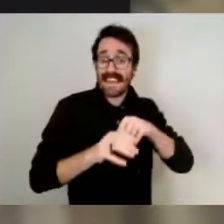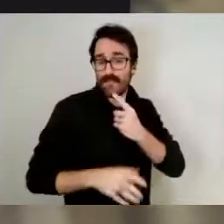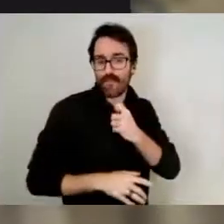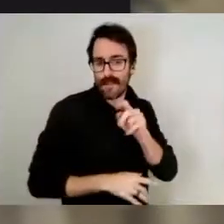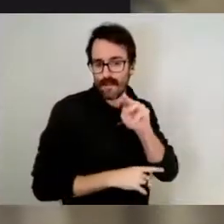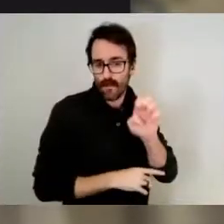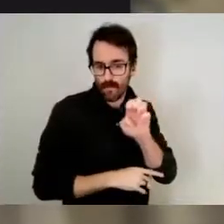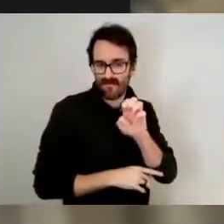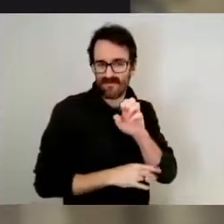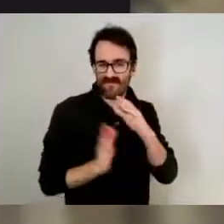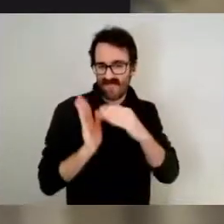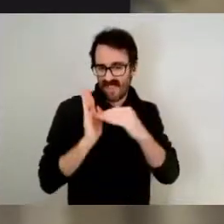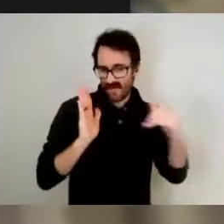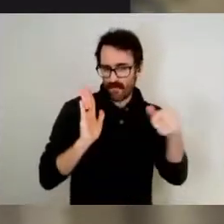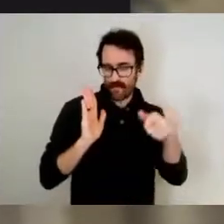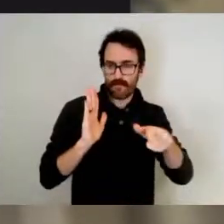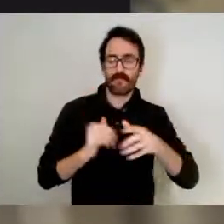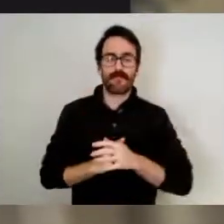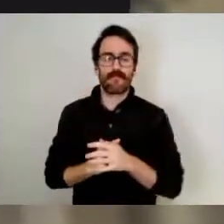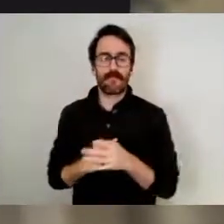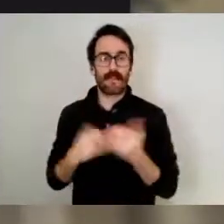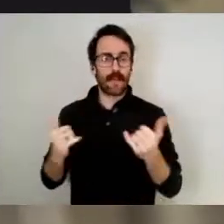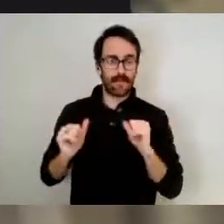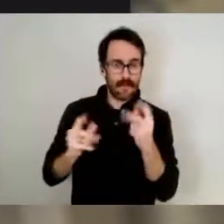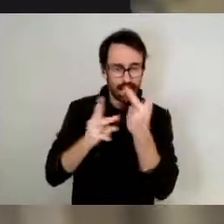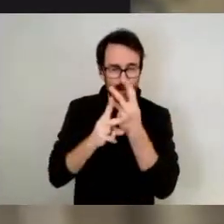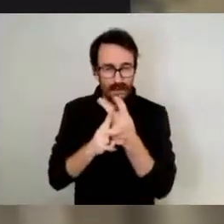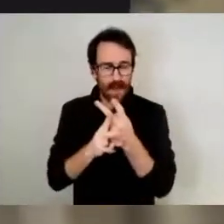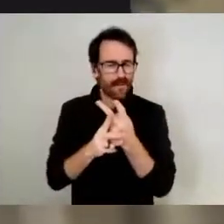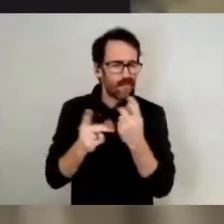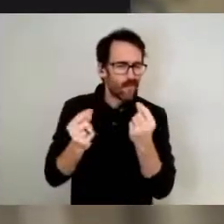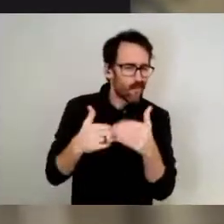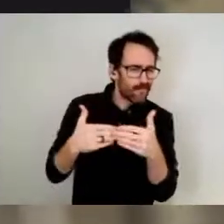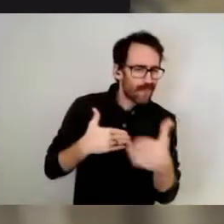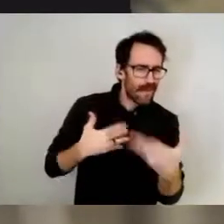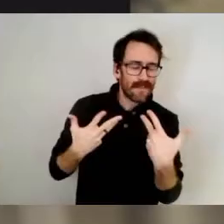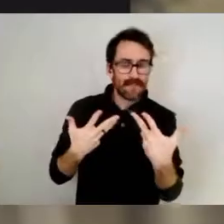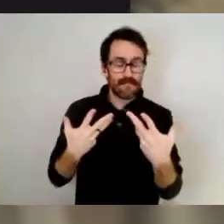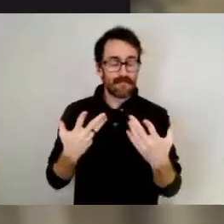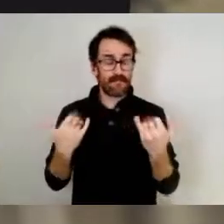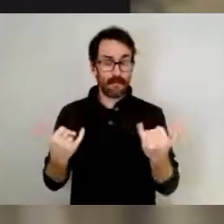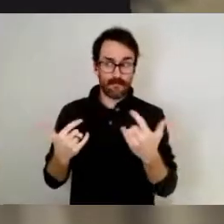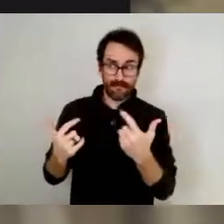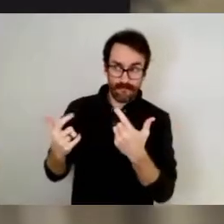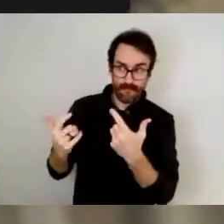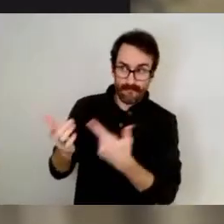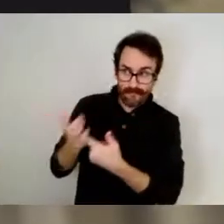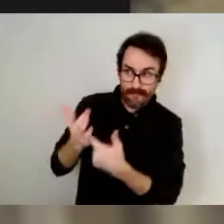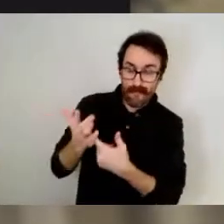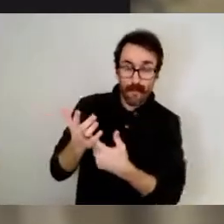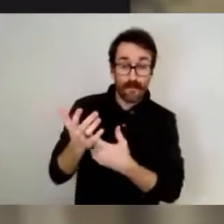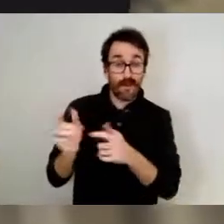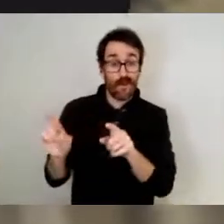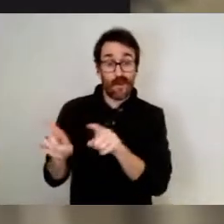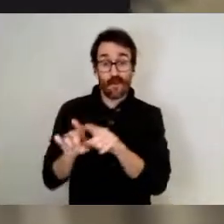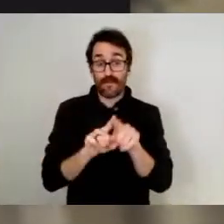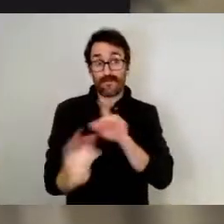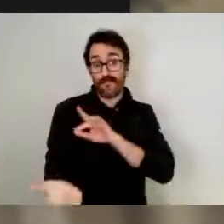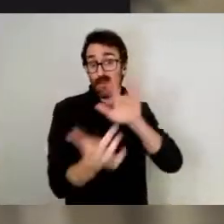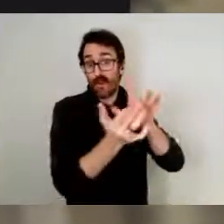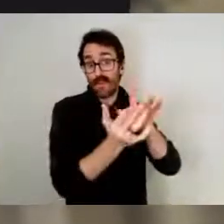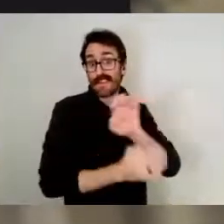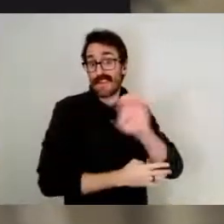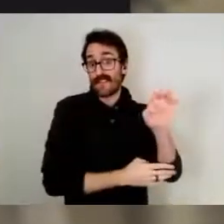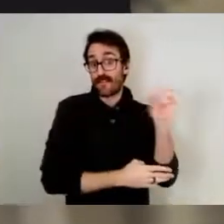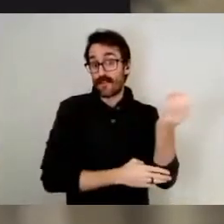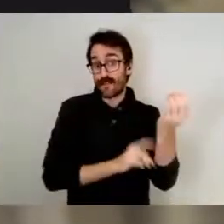companies providing services outside of the protest area, for example, the suburbs, or are companies refusing to do work